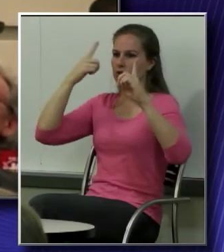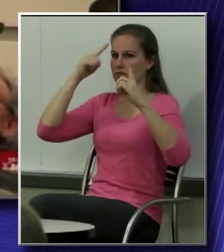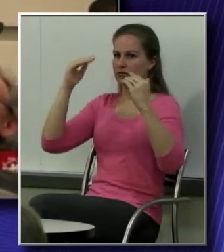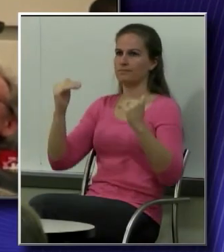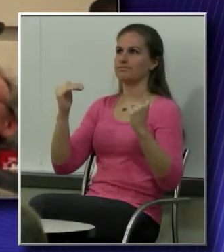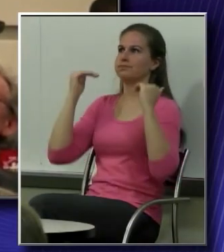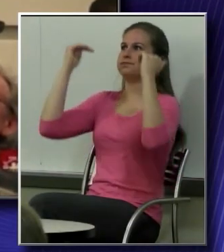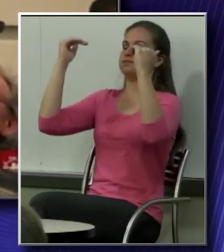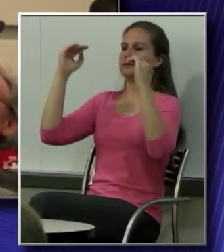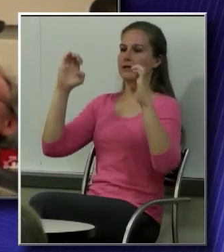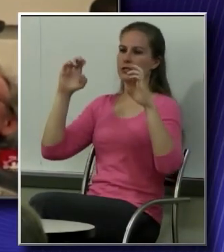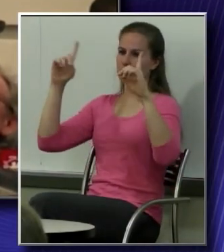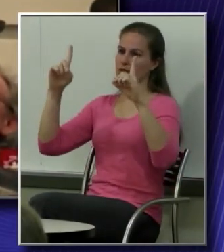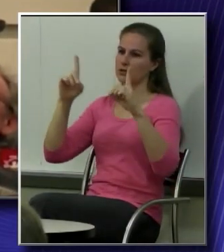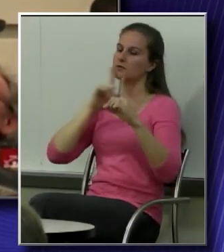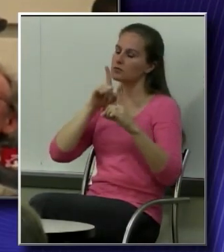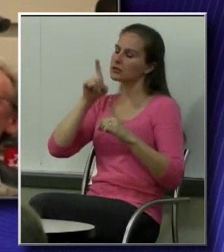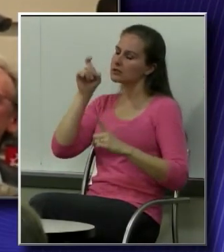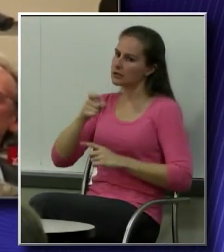education.